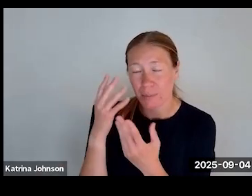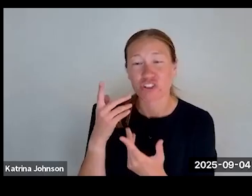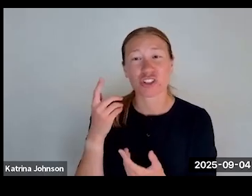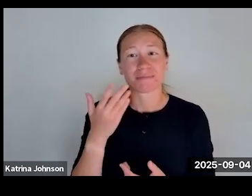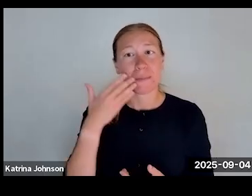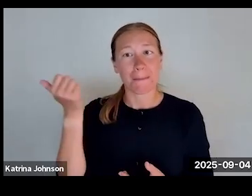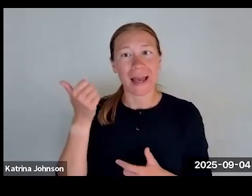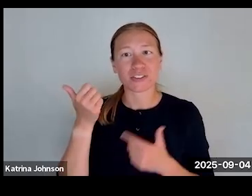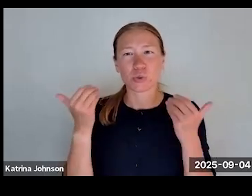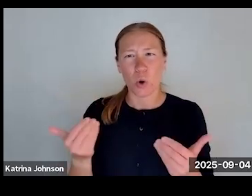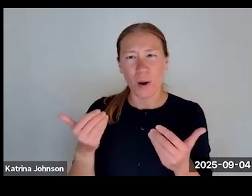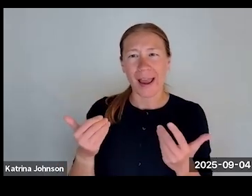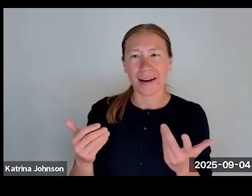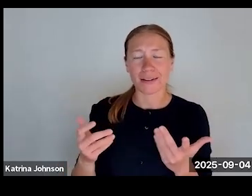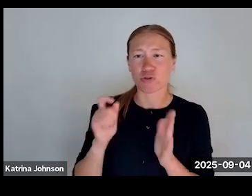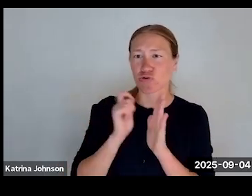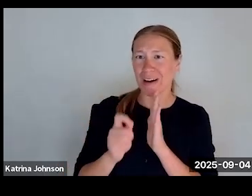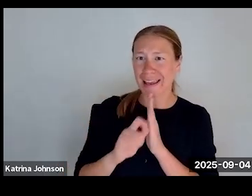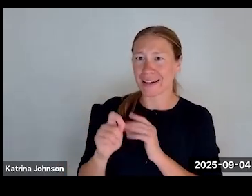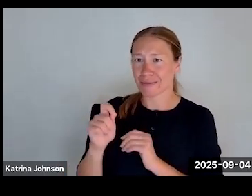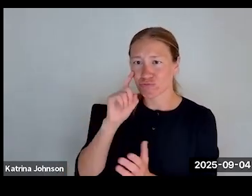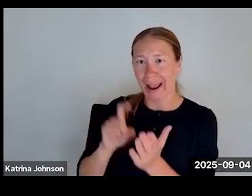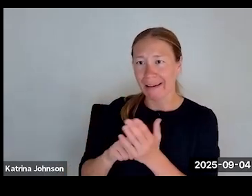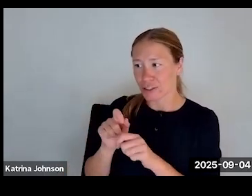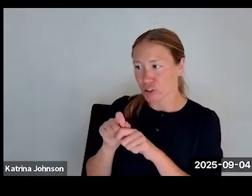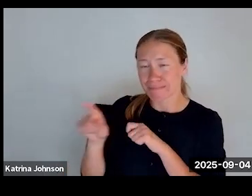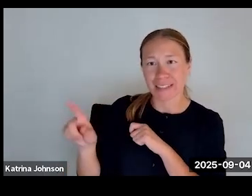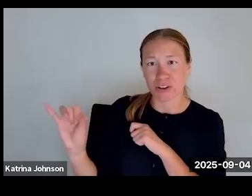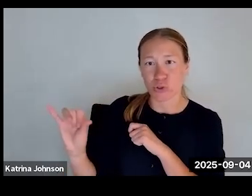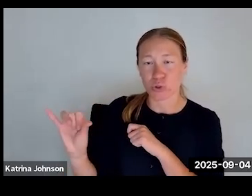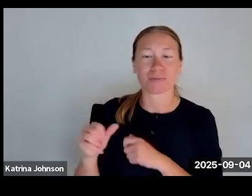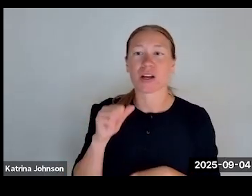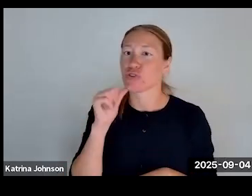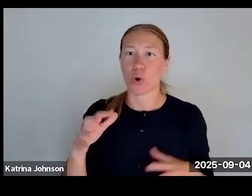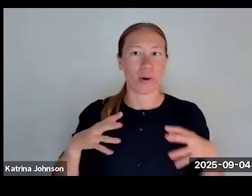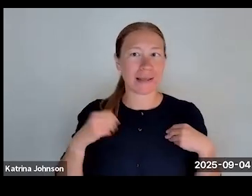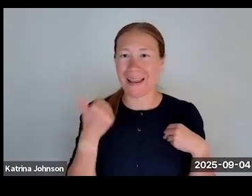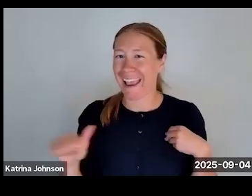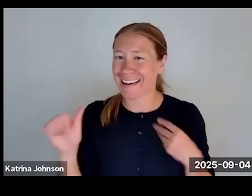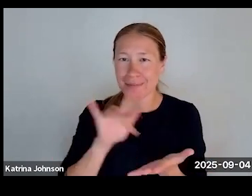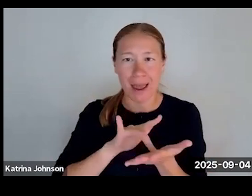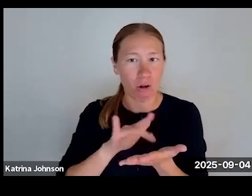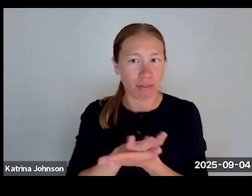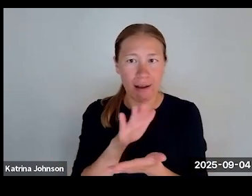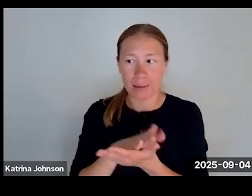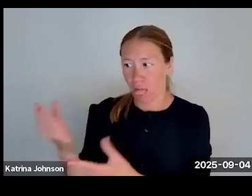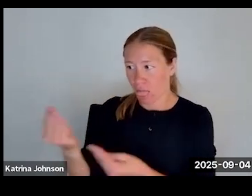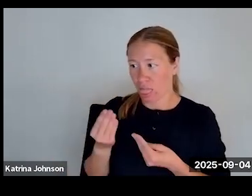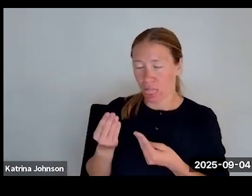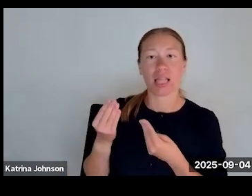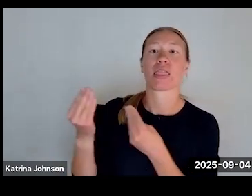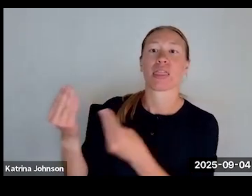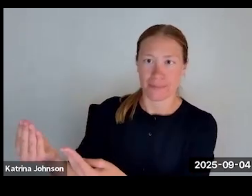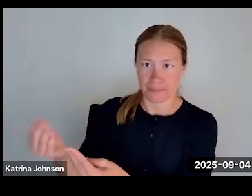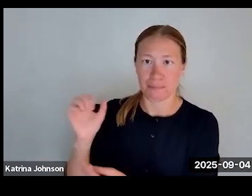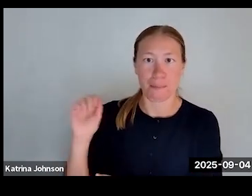a record of the interaction. Do not take medical documentation. Instead, hand it back, thank them again